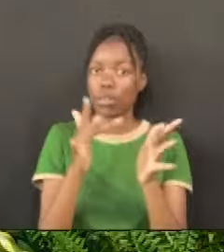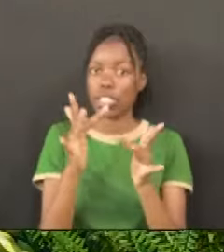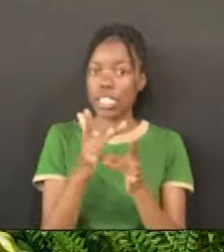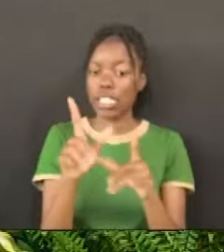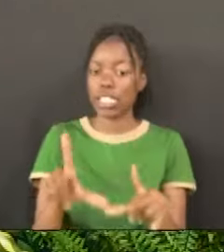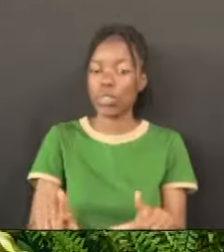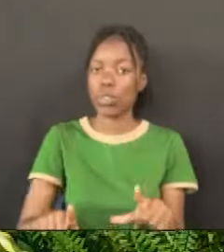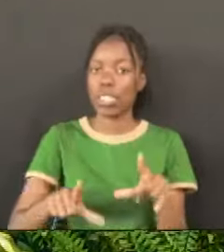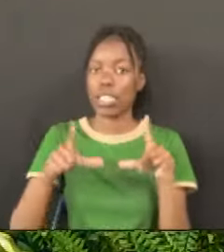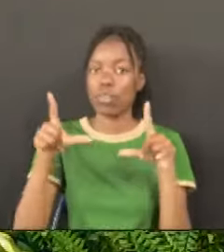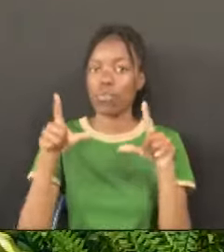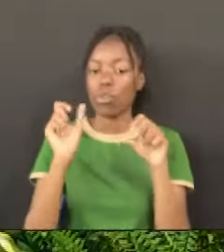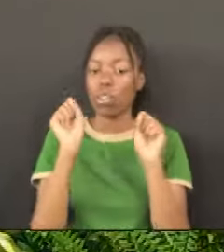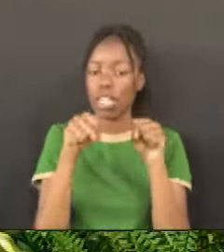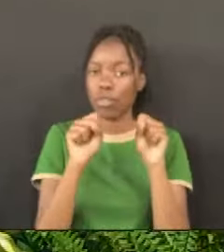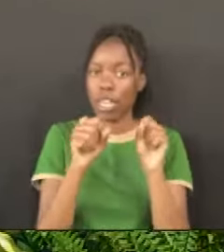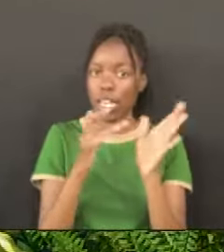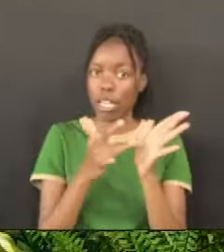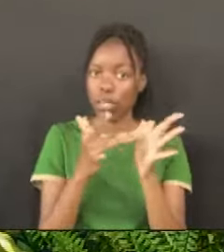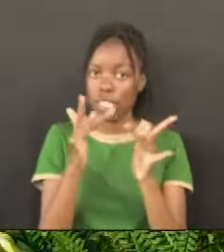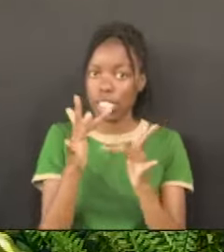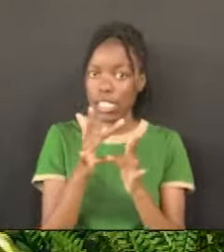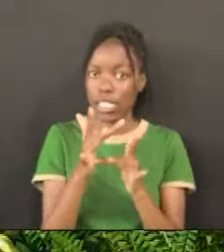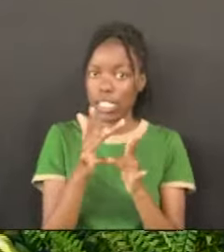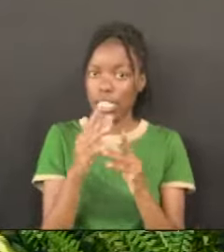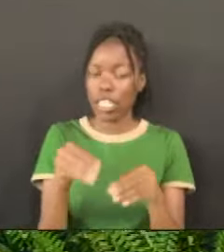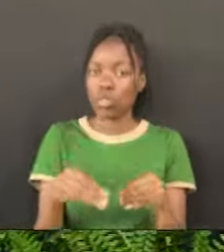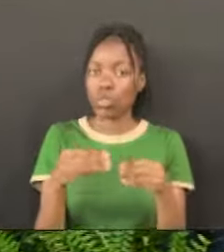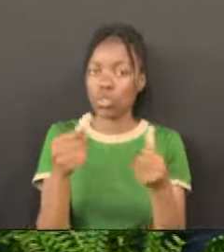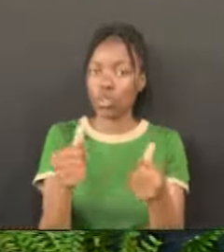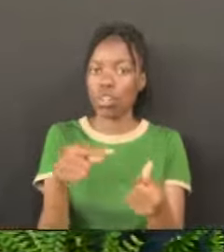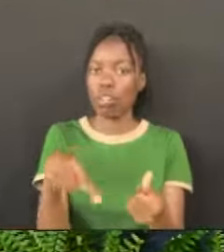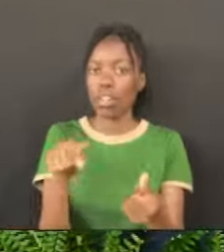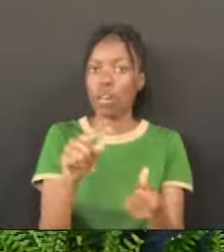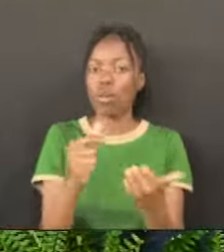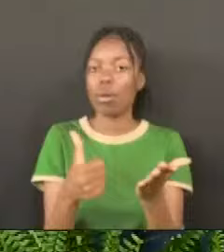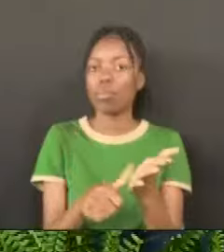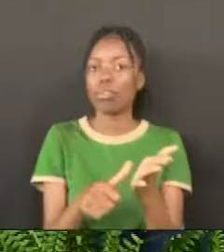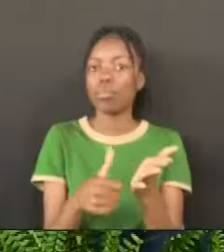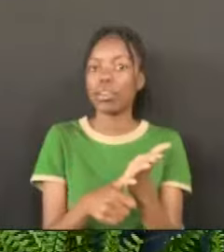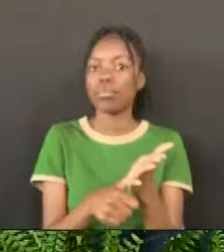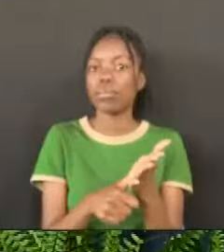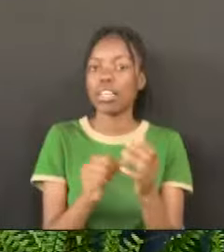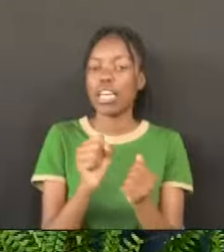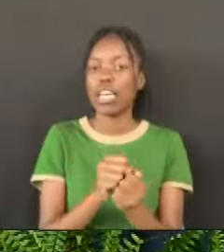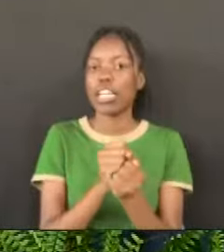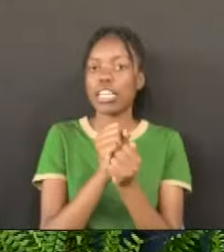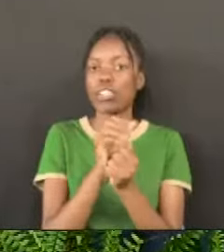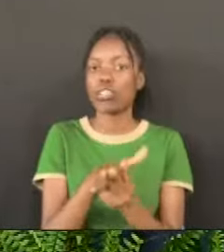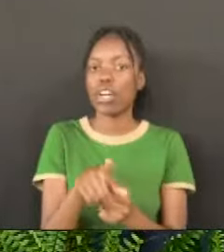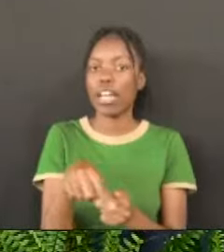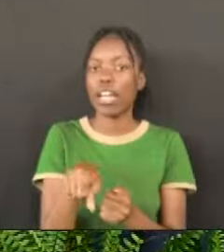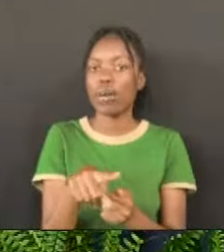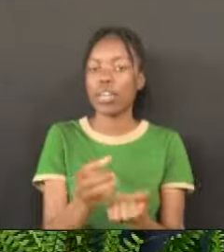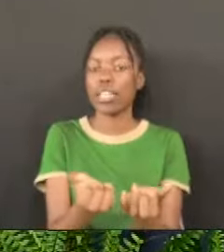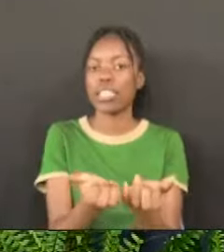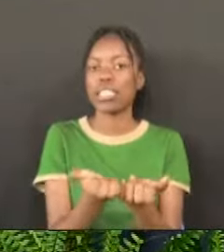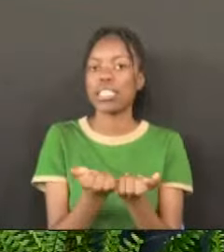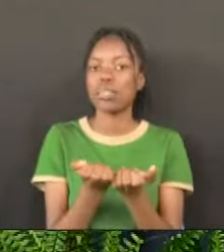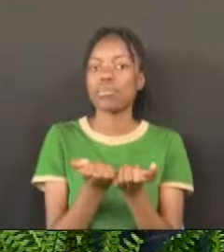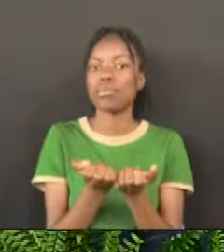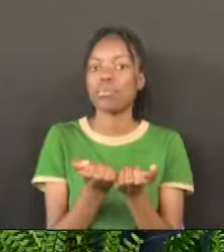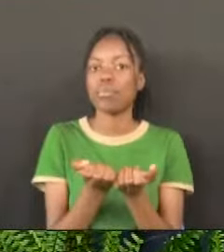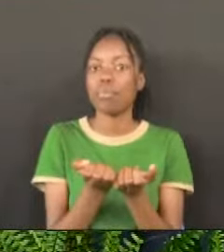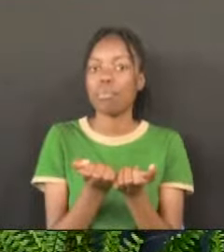lead. We have allowed Jesus to solve our problems and destroy our pigs. The pigs